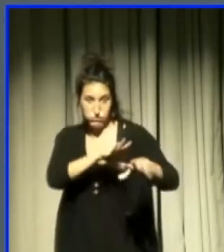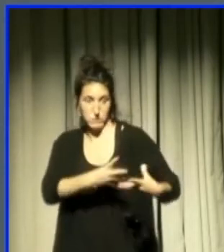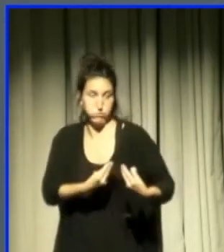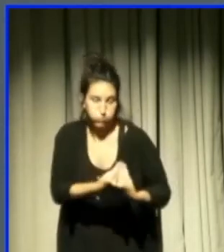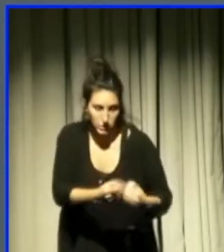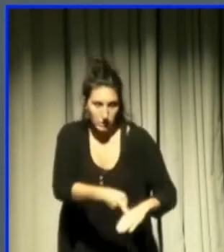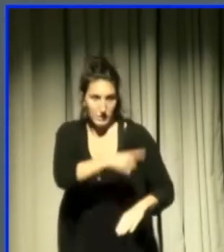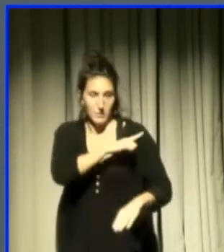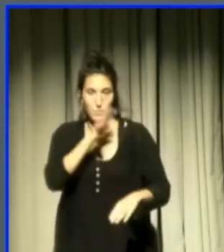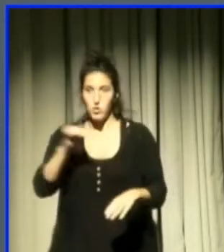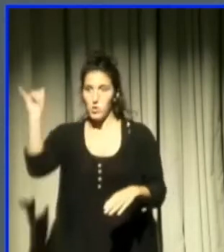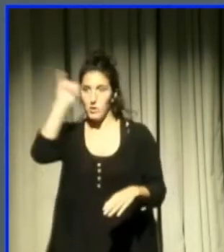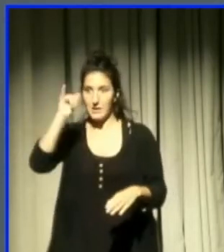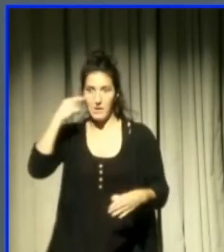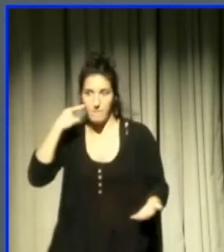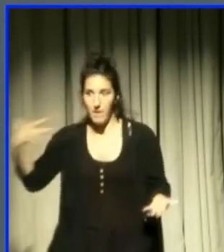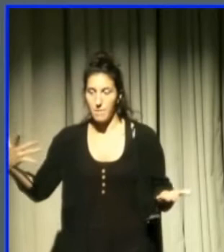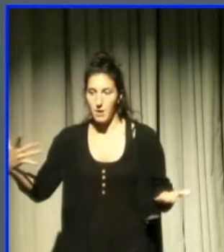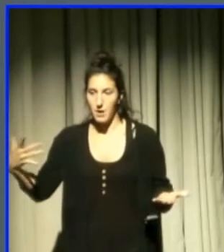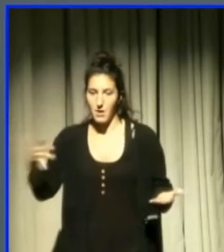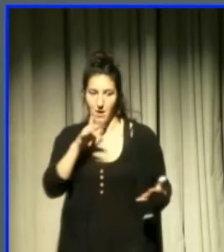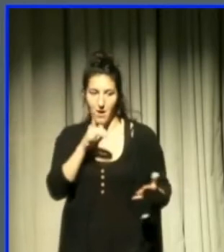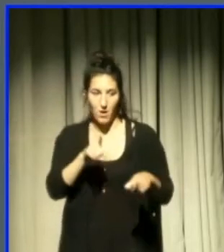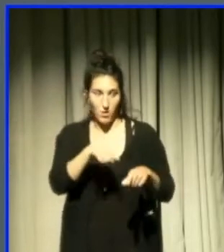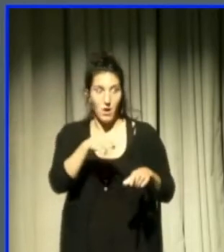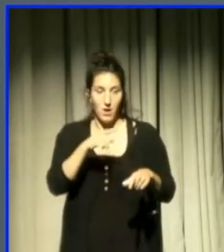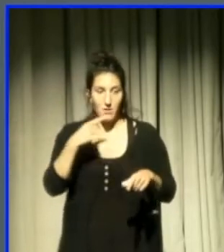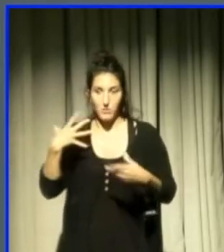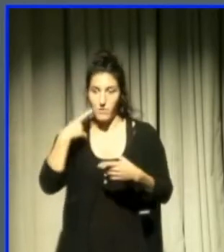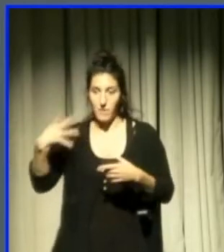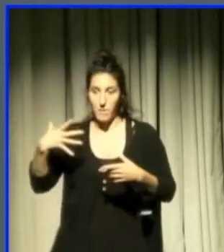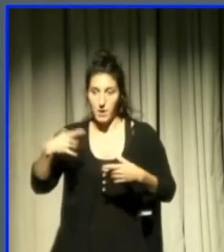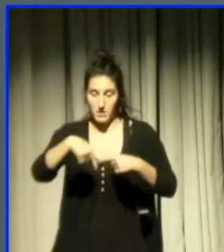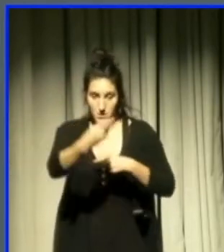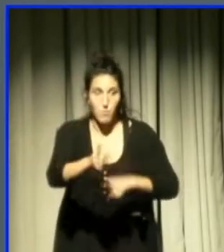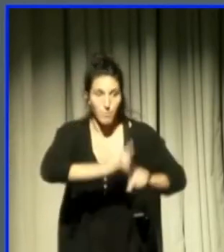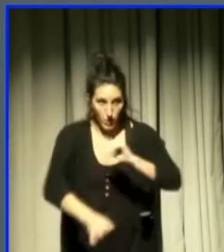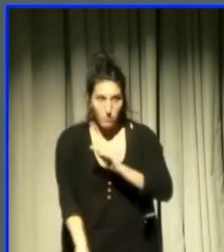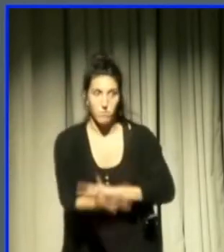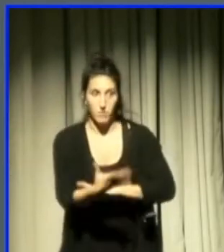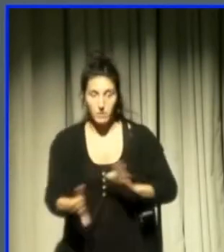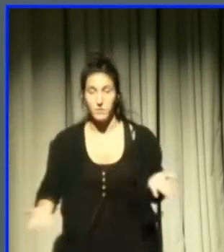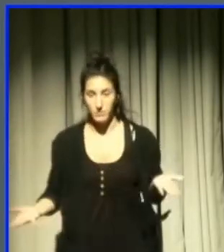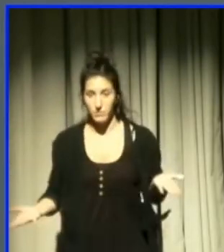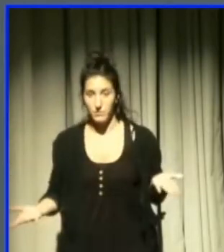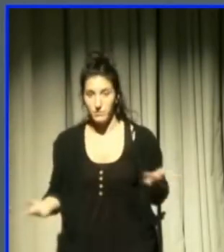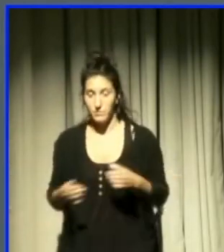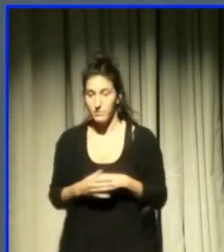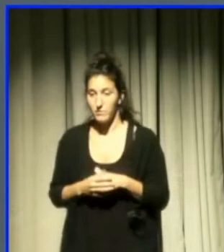that now is a problem. So this is actually, again, a real-world sustainability